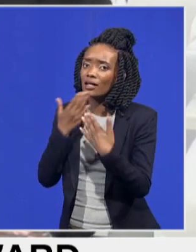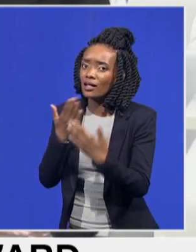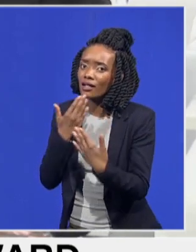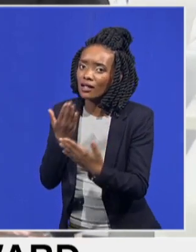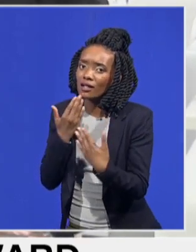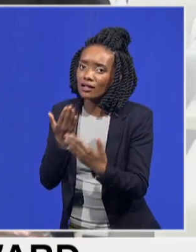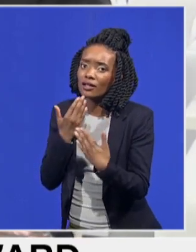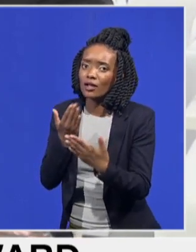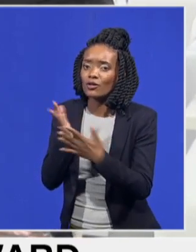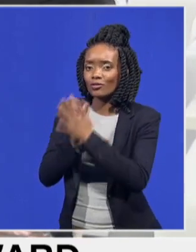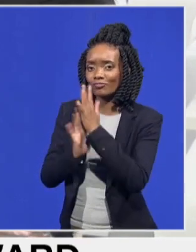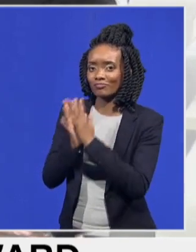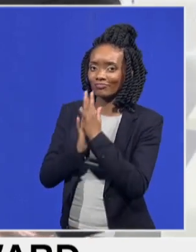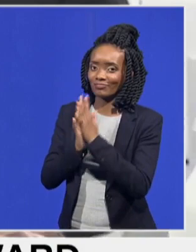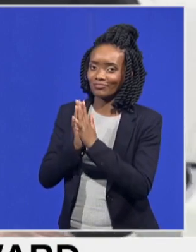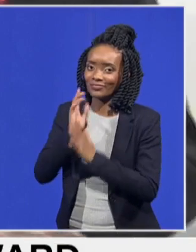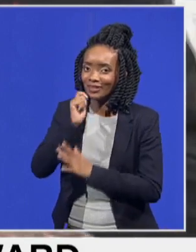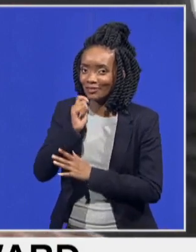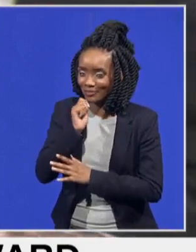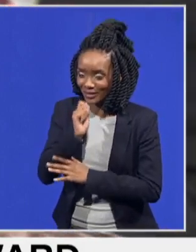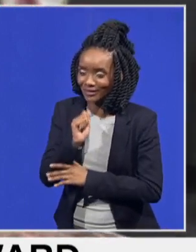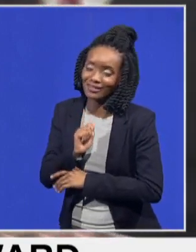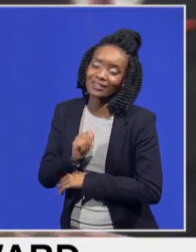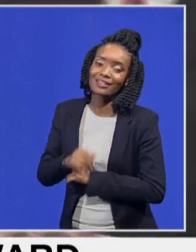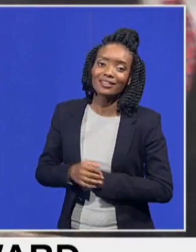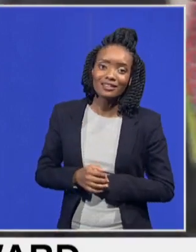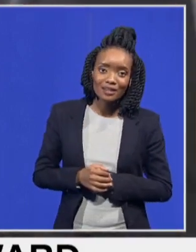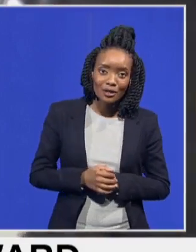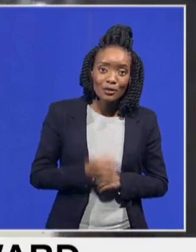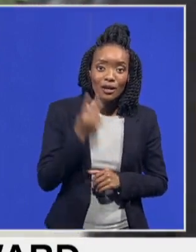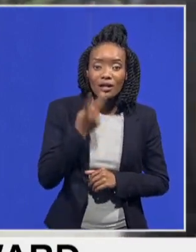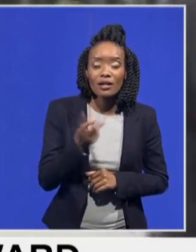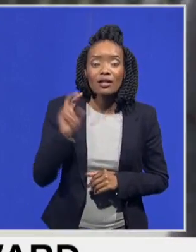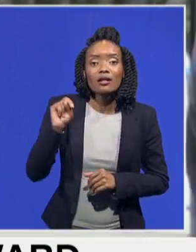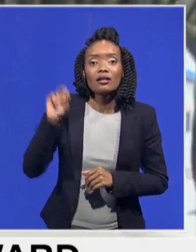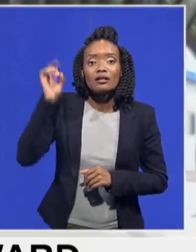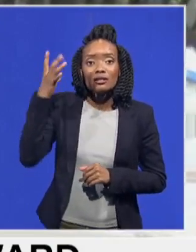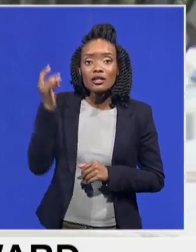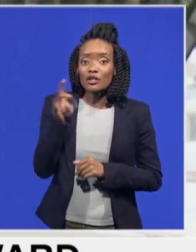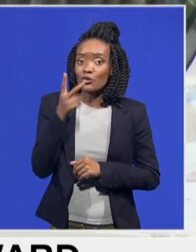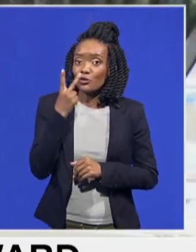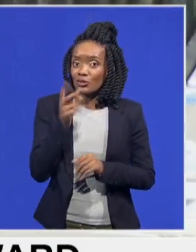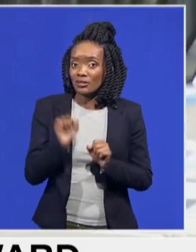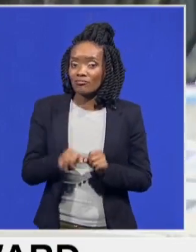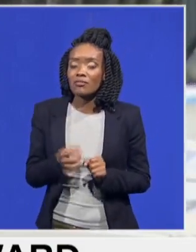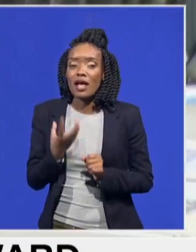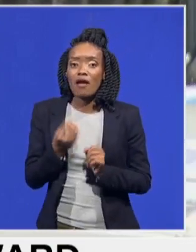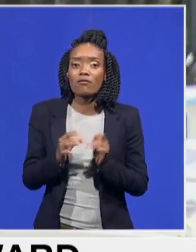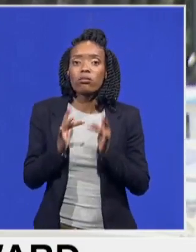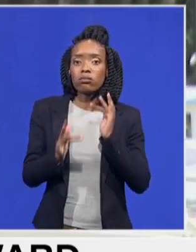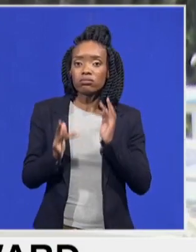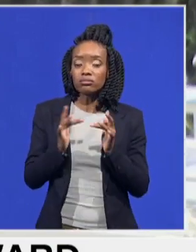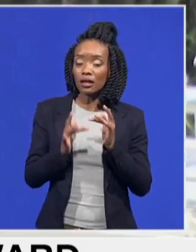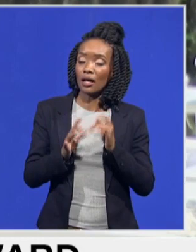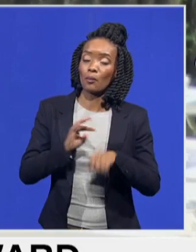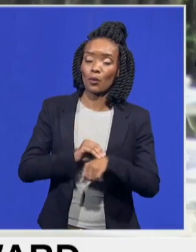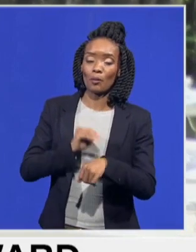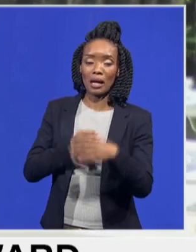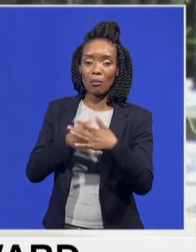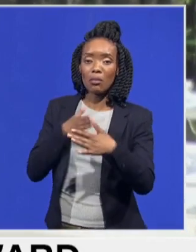Chen. Thank you so much. Well, Naledi, you can see that there have been some glitches, and once again we go back